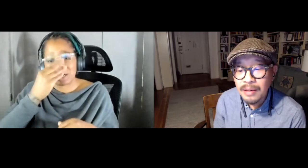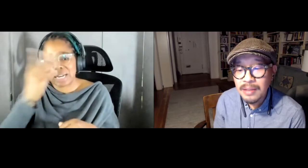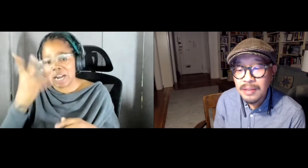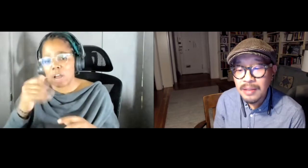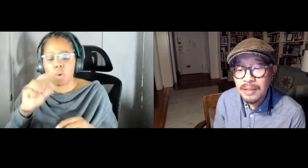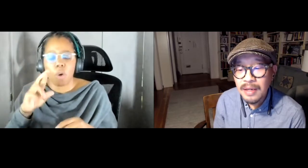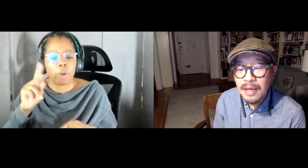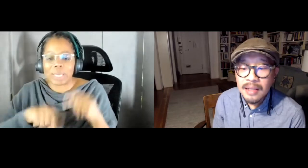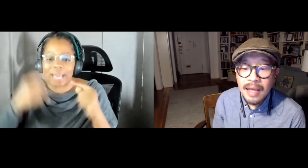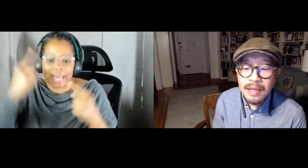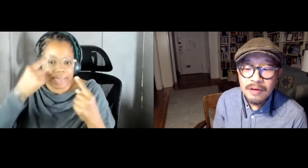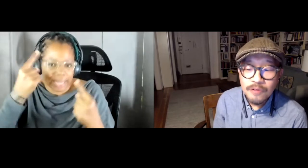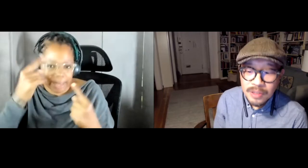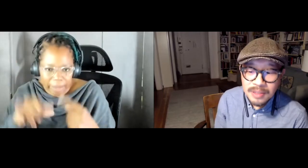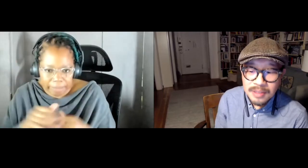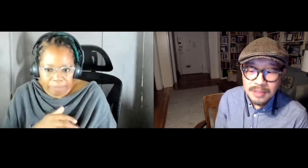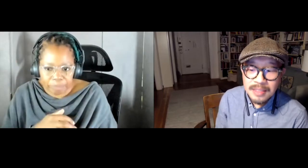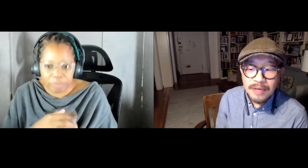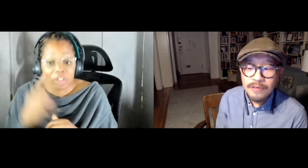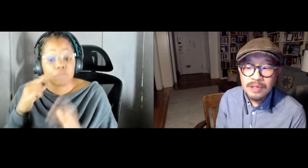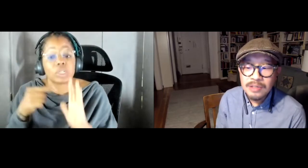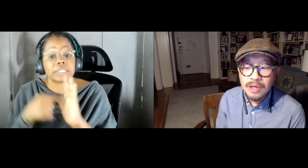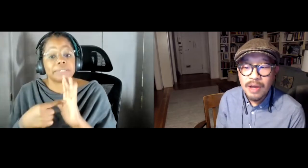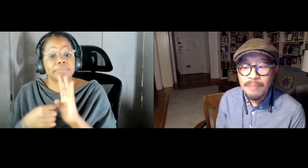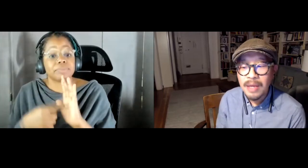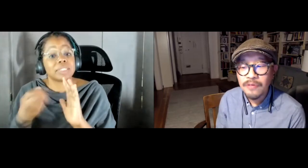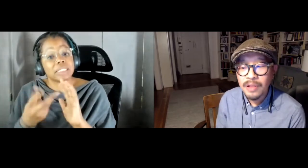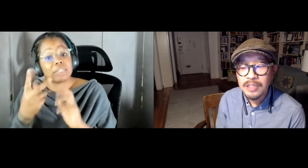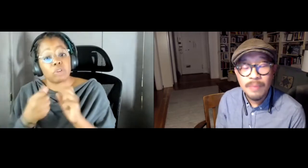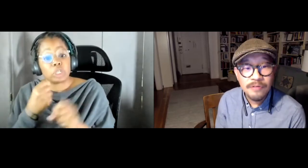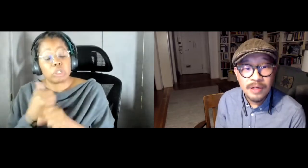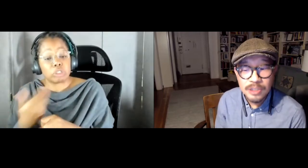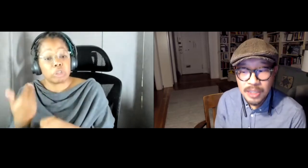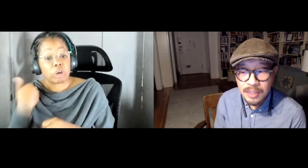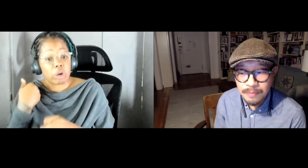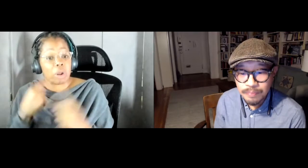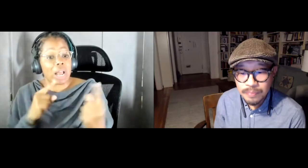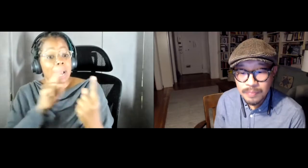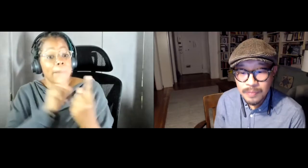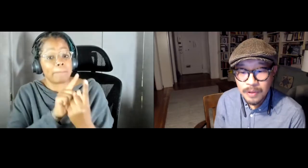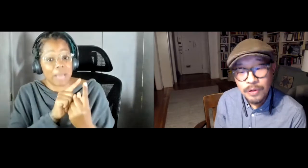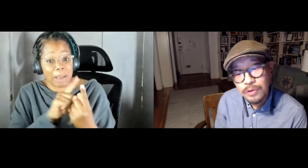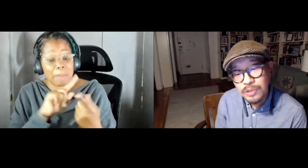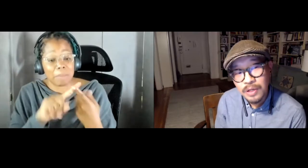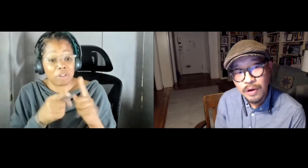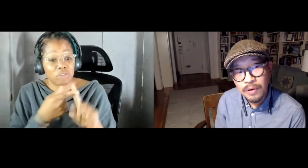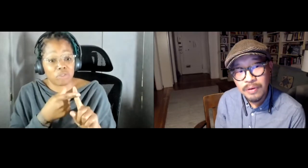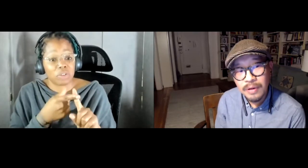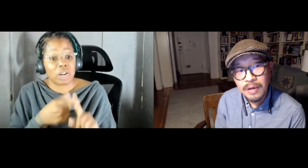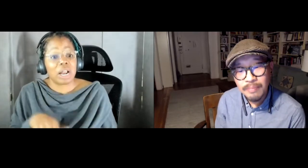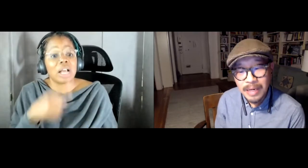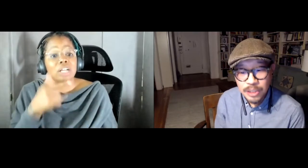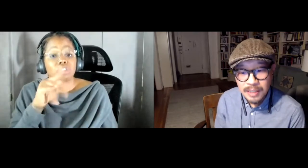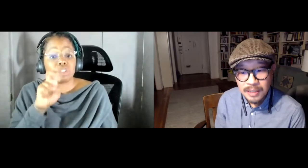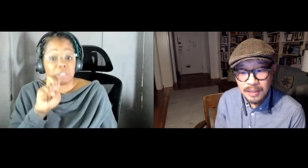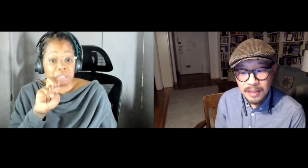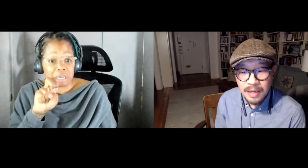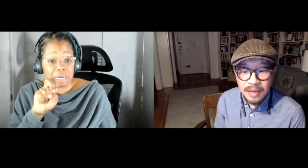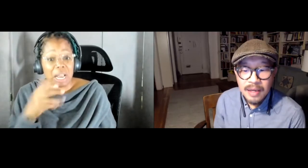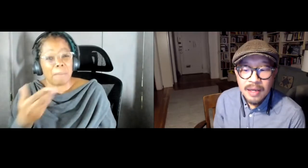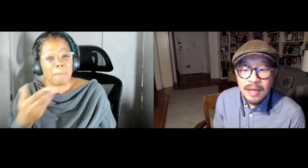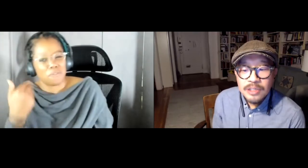think about. Like, for instance, several years ago, I met for lunch my friend Jean, who used to go by